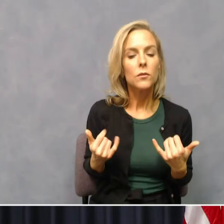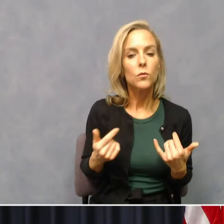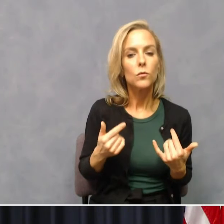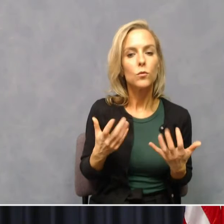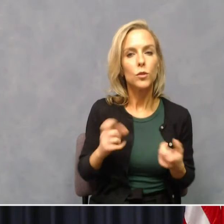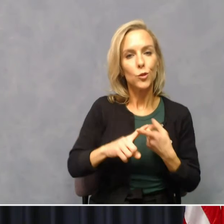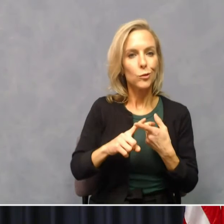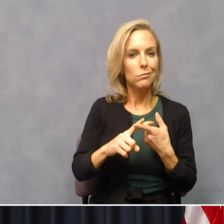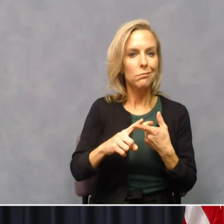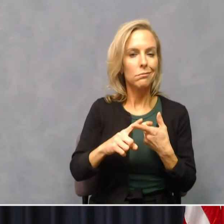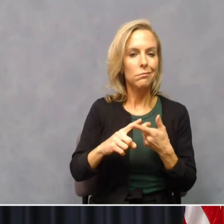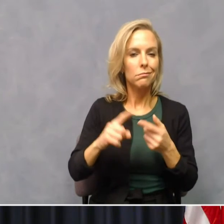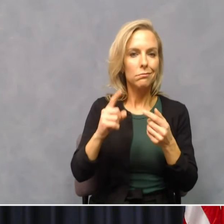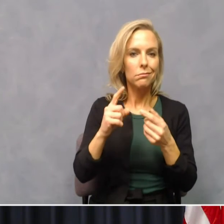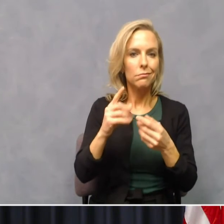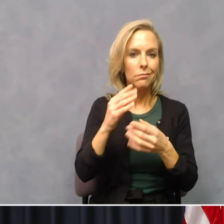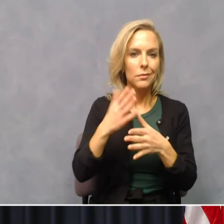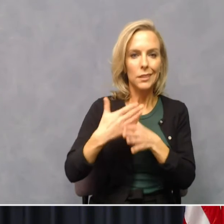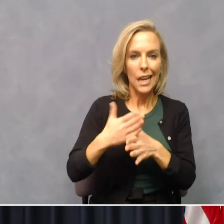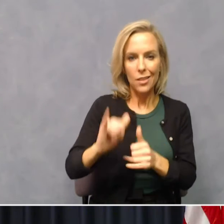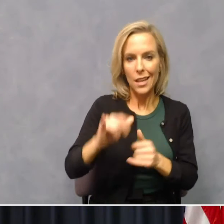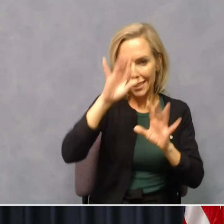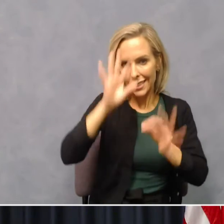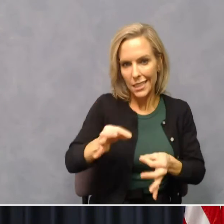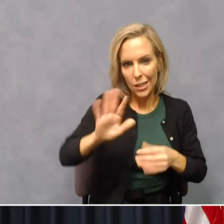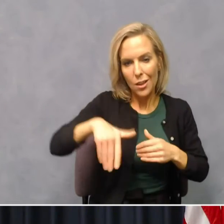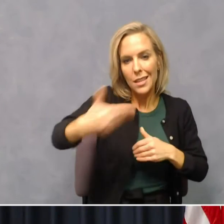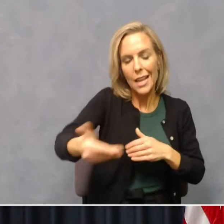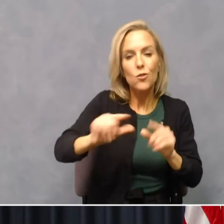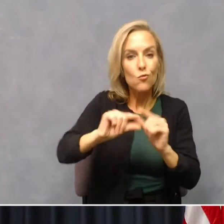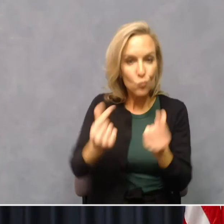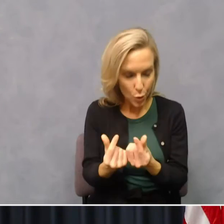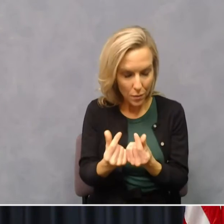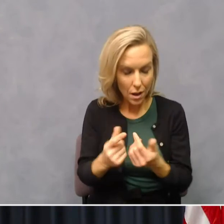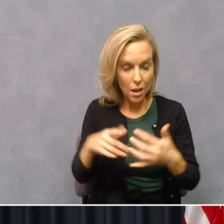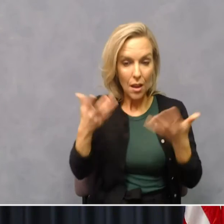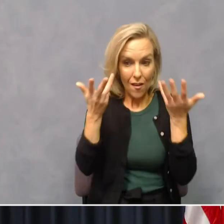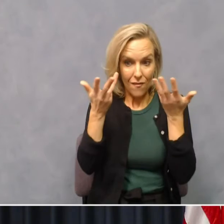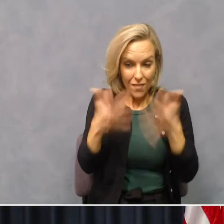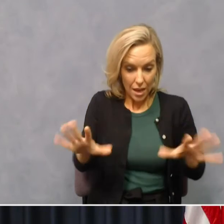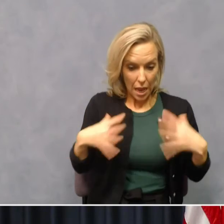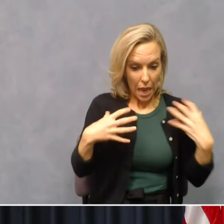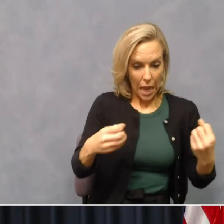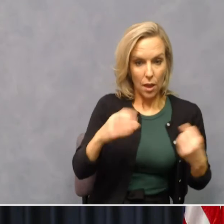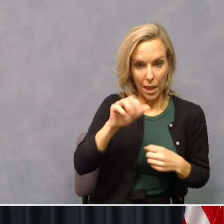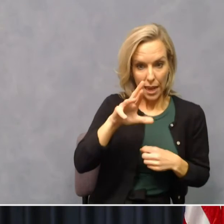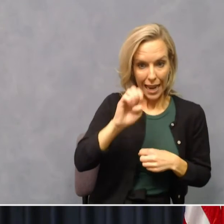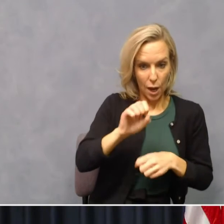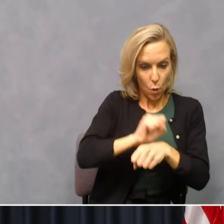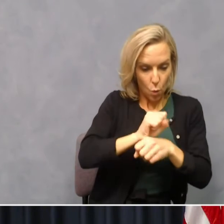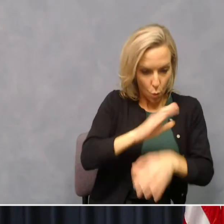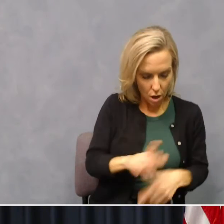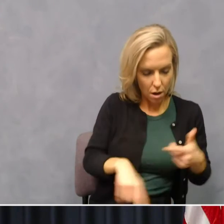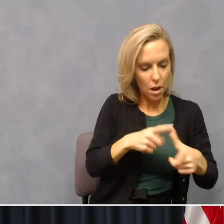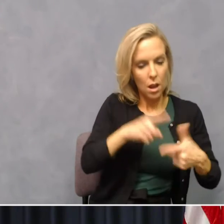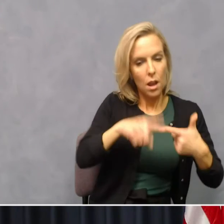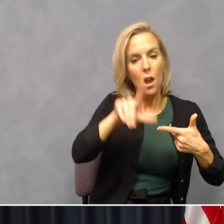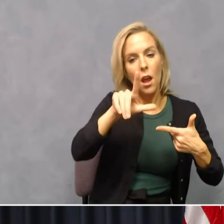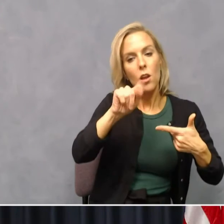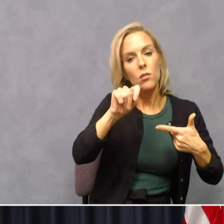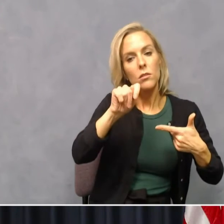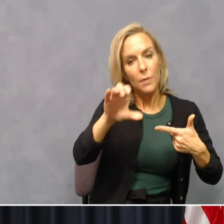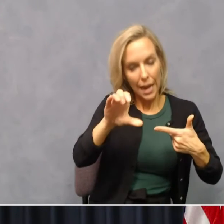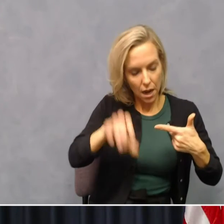next group once we get through healthcare workers and long-term care that'll have a priority